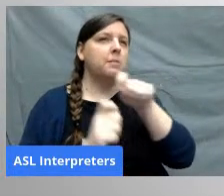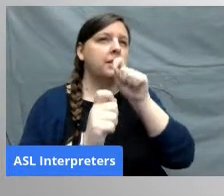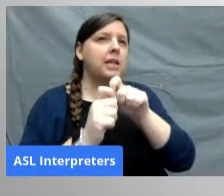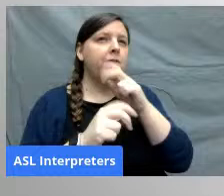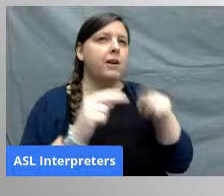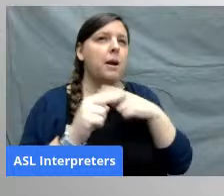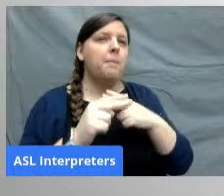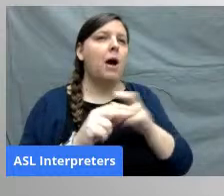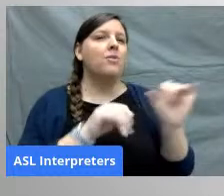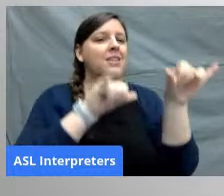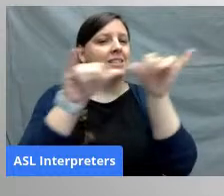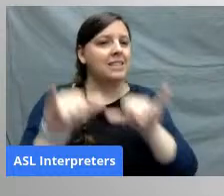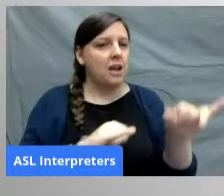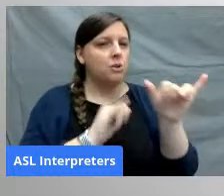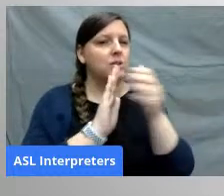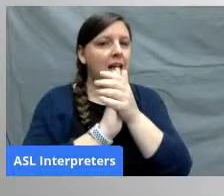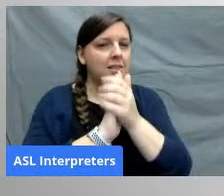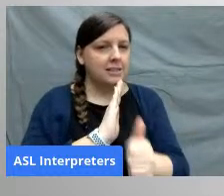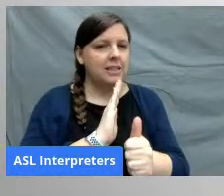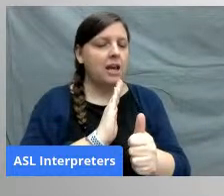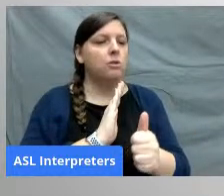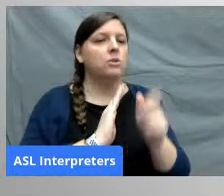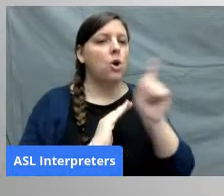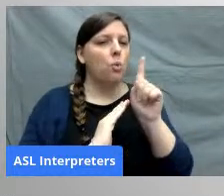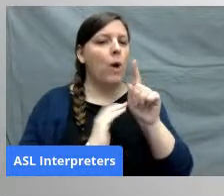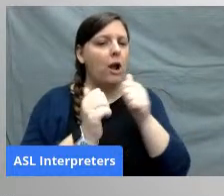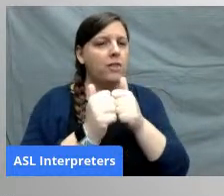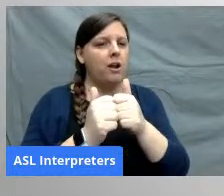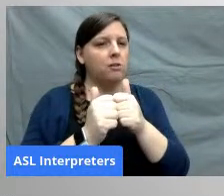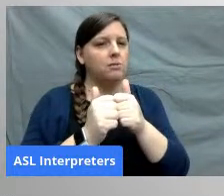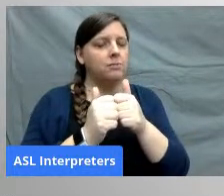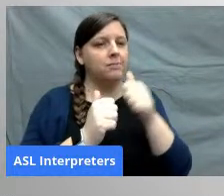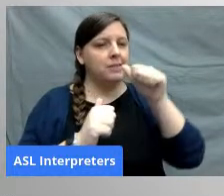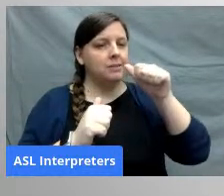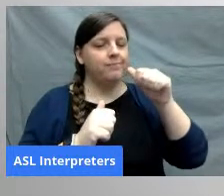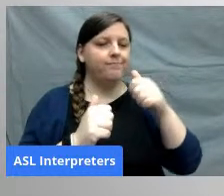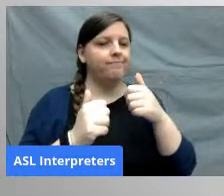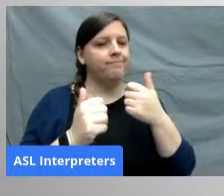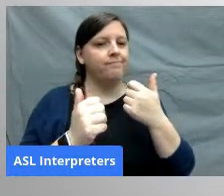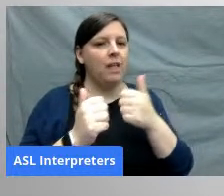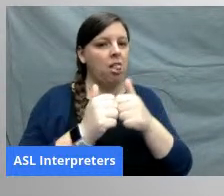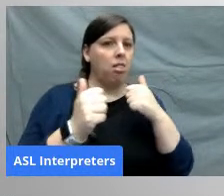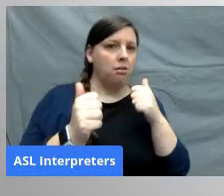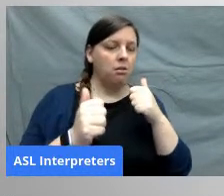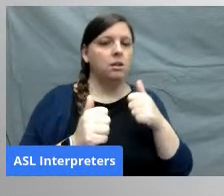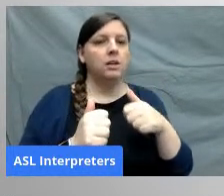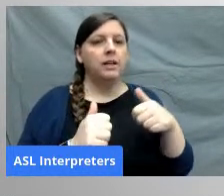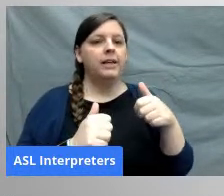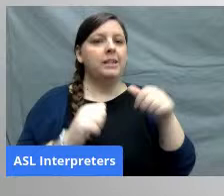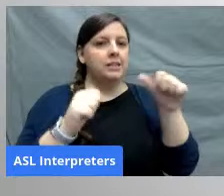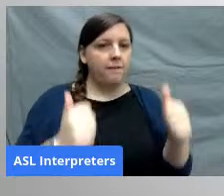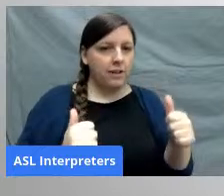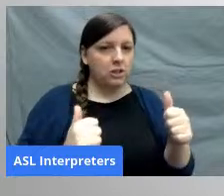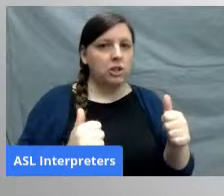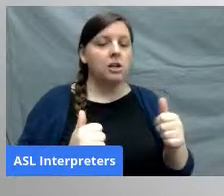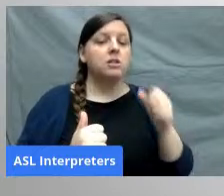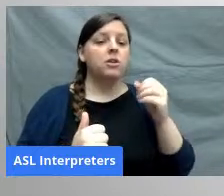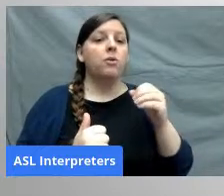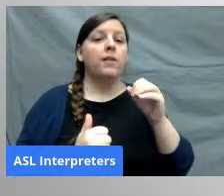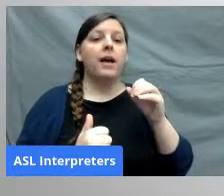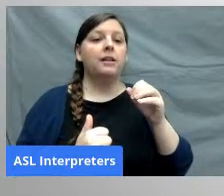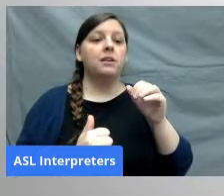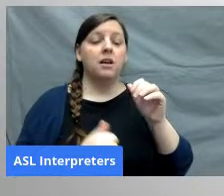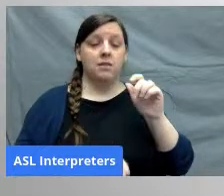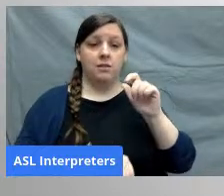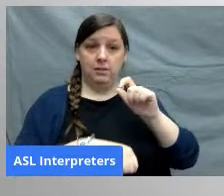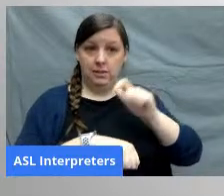and the skills that are deficient. So our kids that time that they are in any program is very meaningful, and that